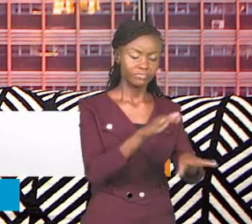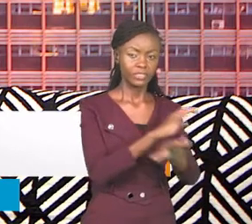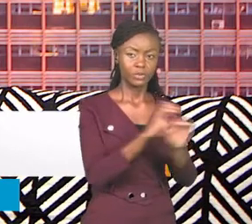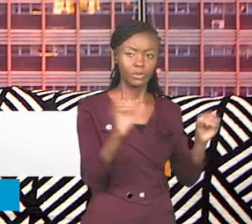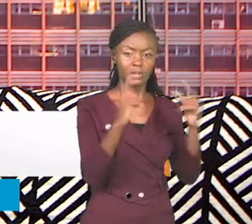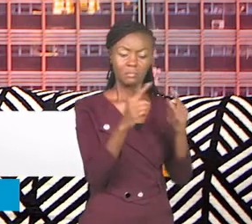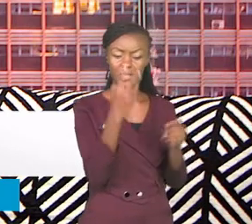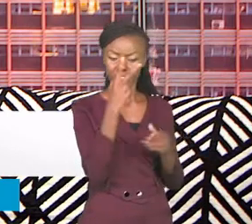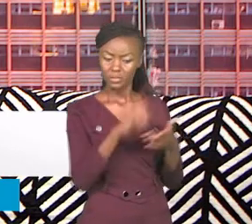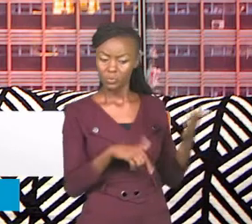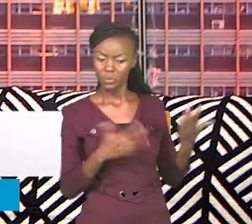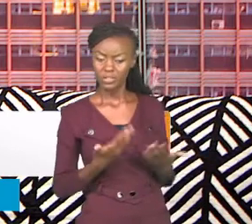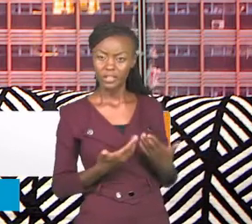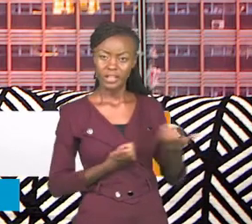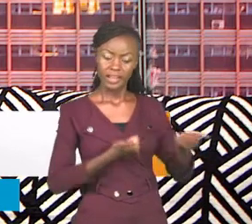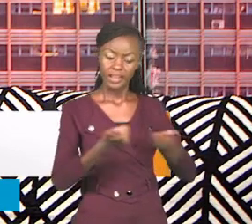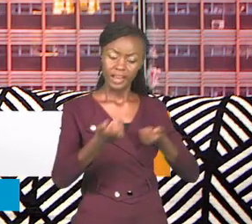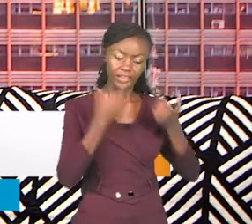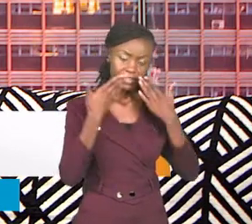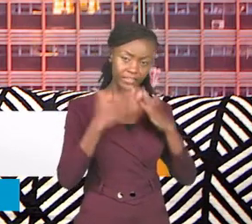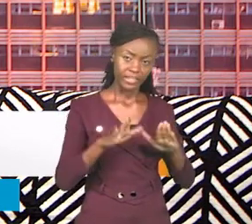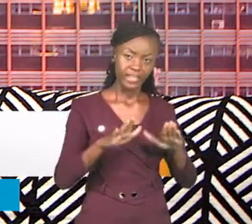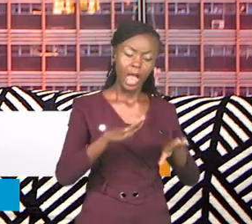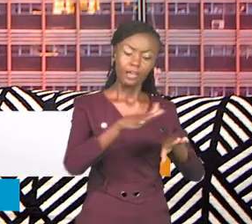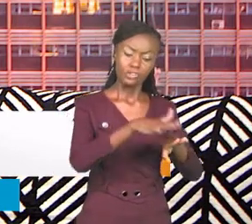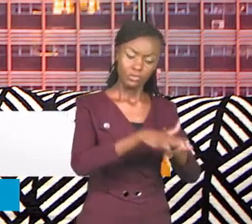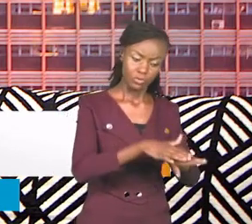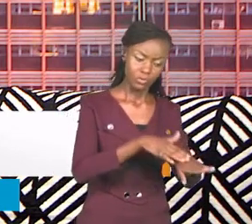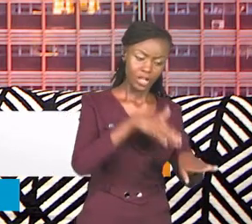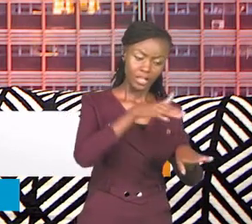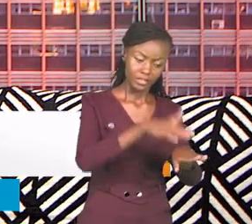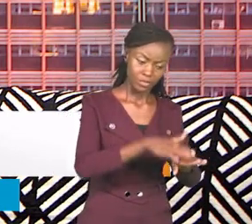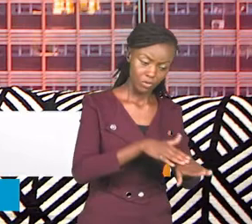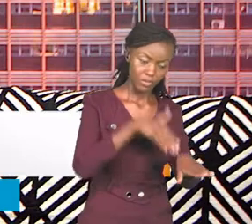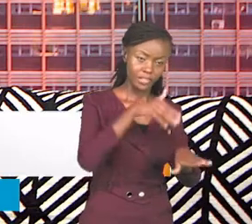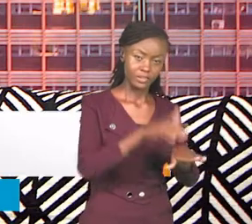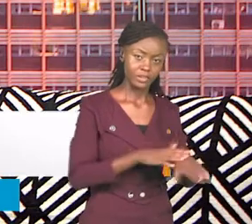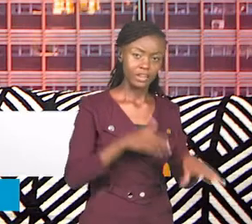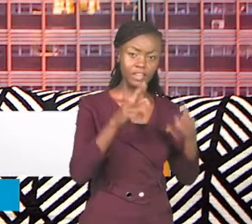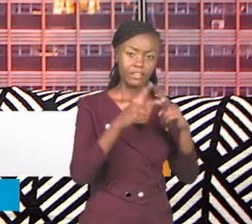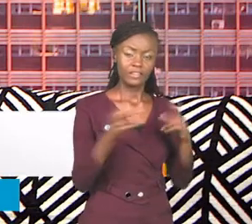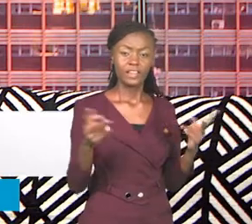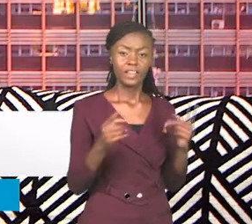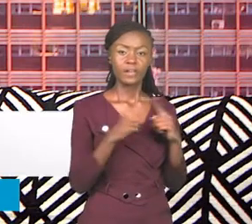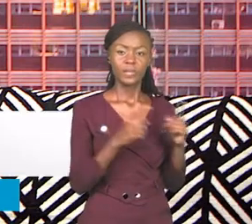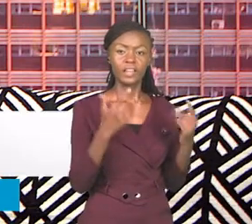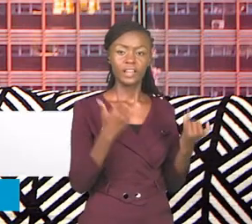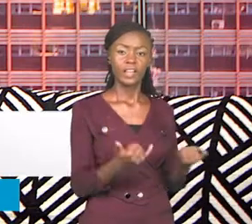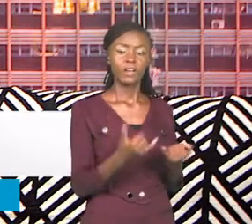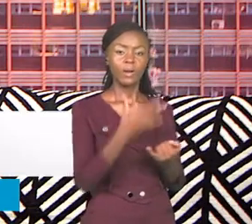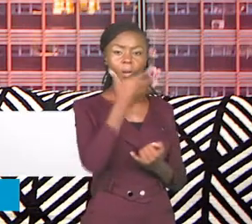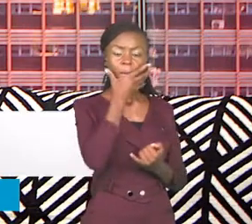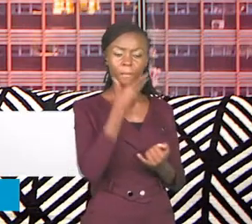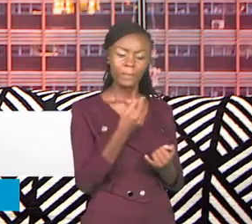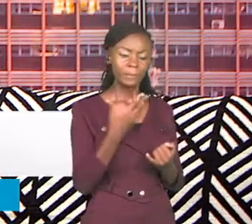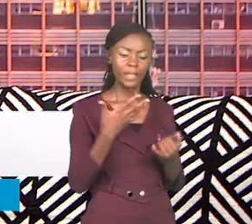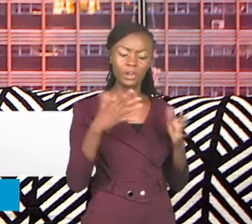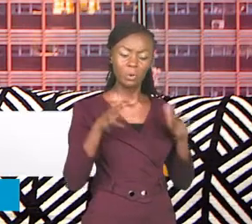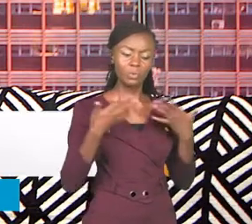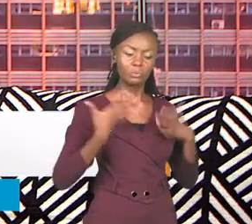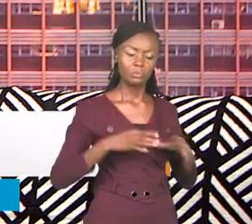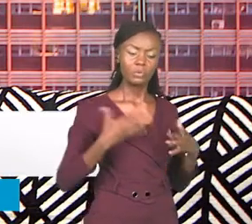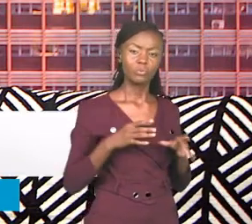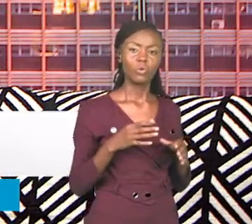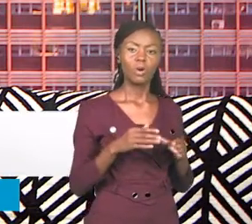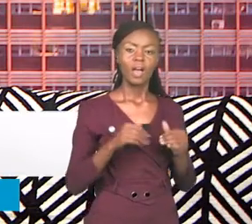see? You're driving there, even at a very slow speed, these guys even avoid the areas designated for them